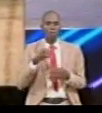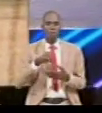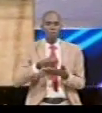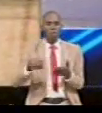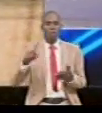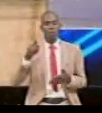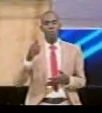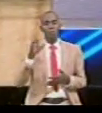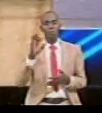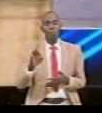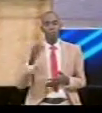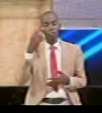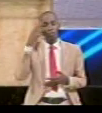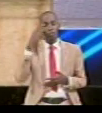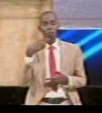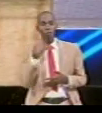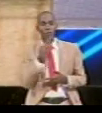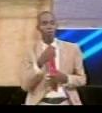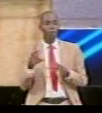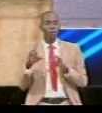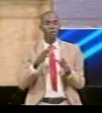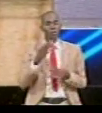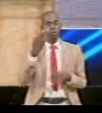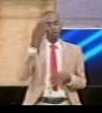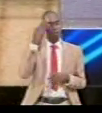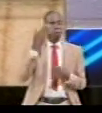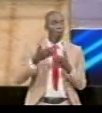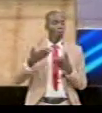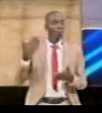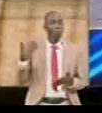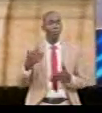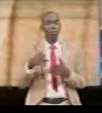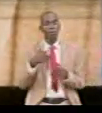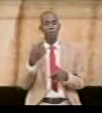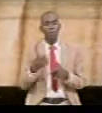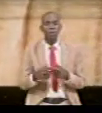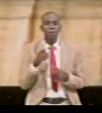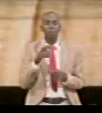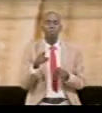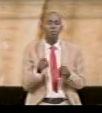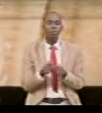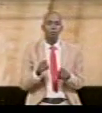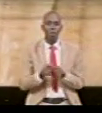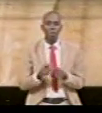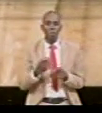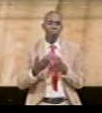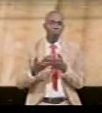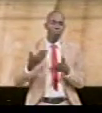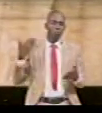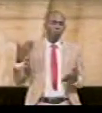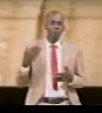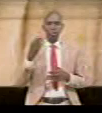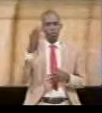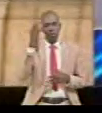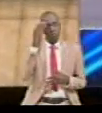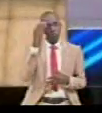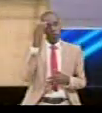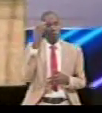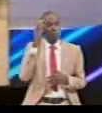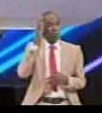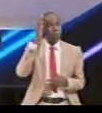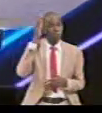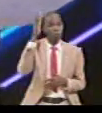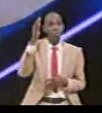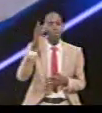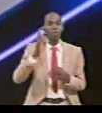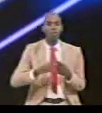for whom he did foreknow, them he also did predestinate to be conformed